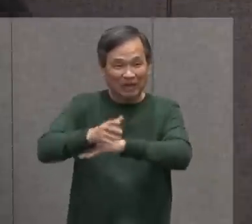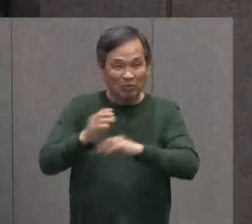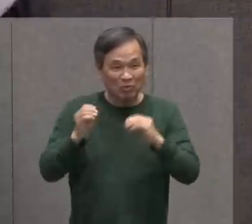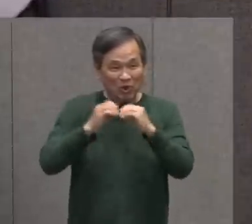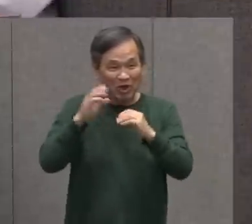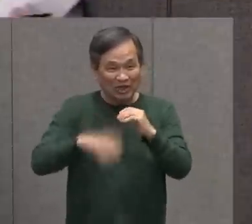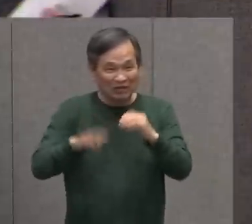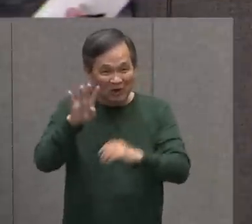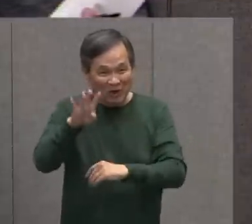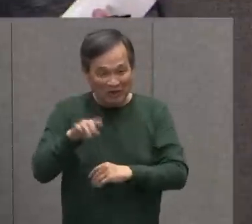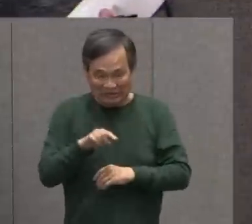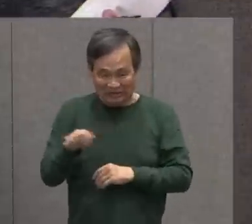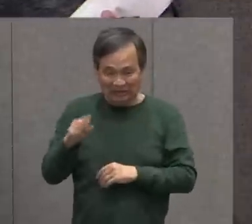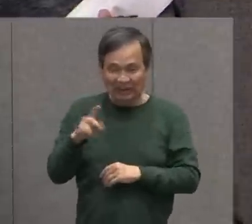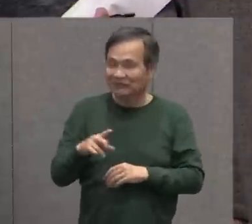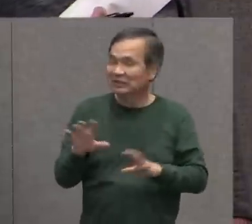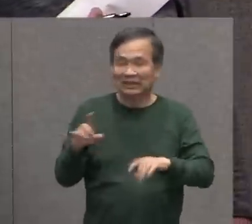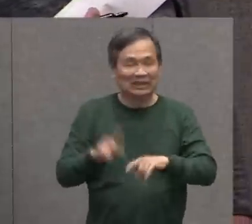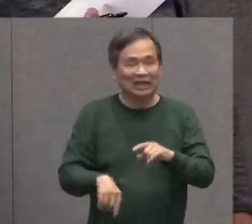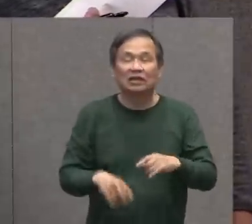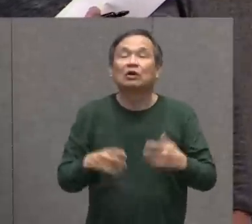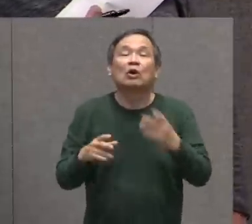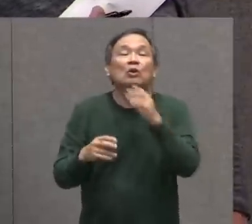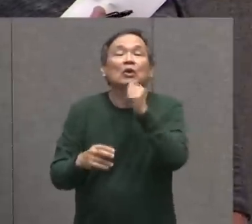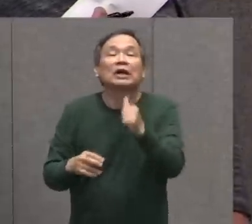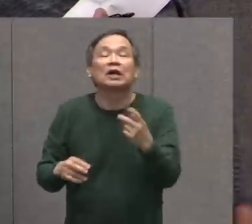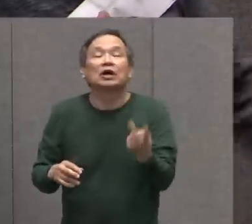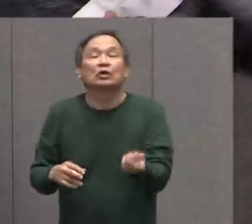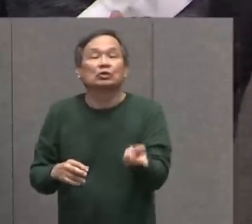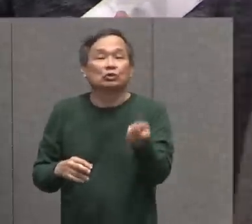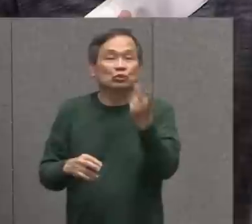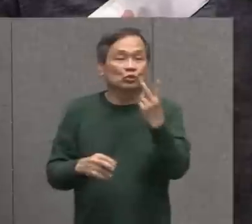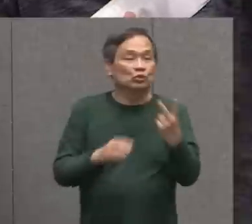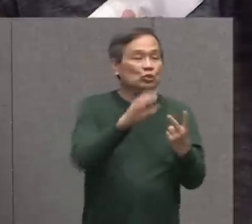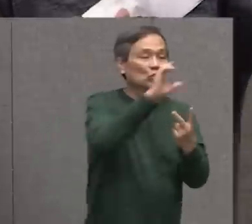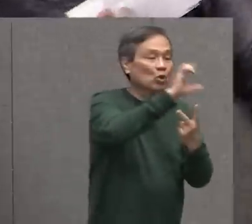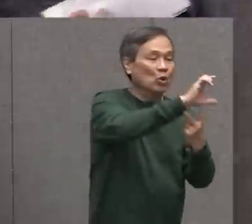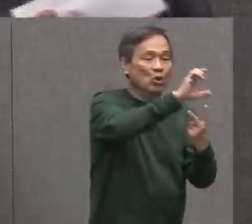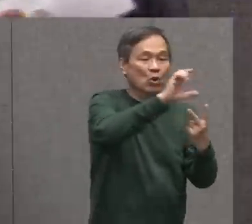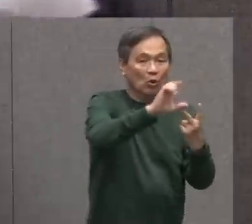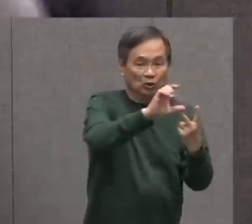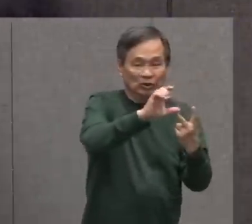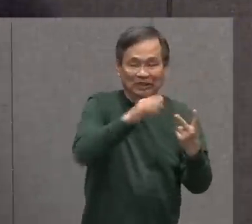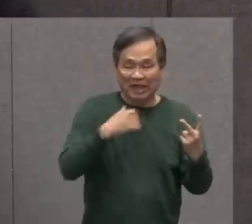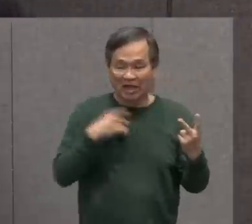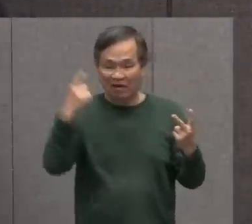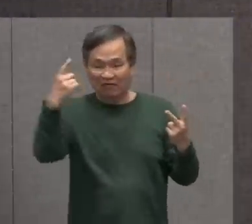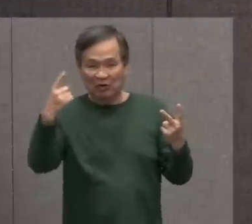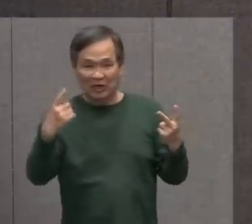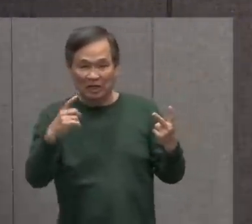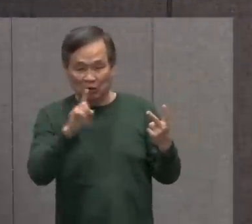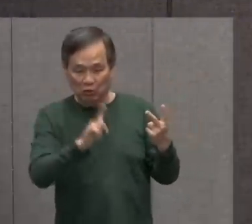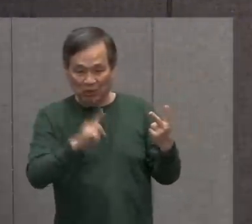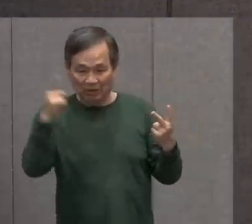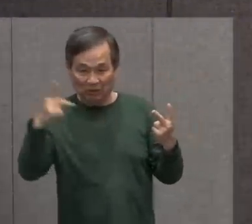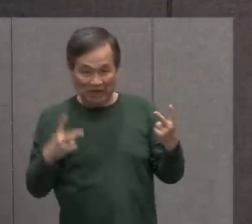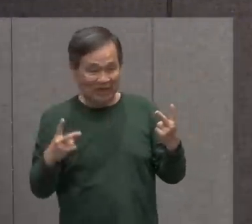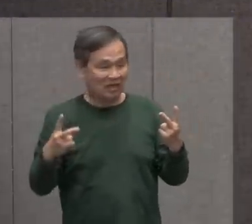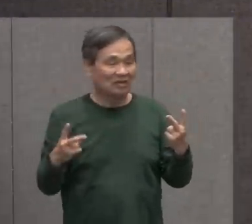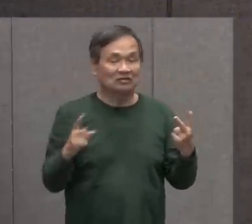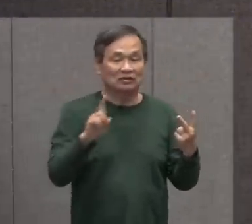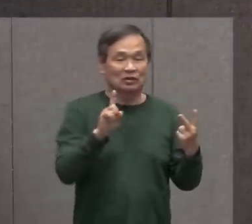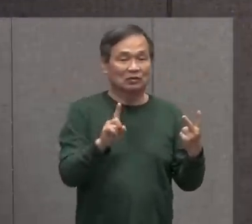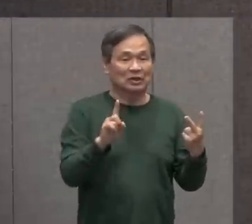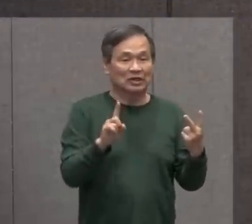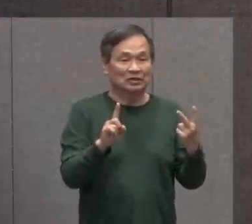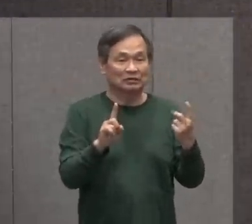many. Let's try two. What if I add two to my 1 1/2? Where does that get me? It gets